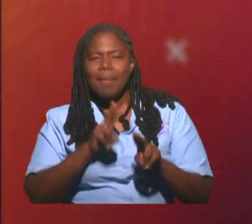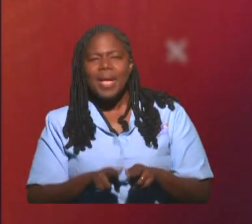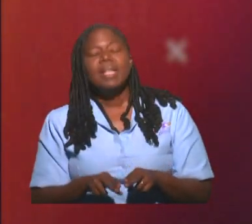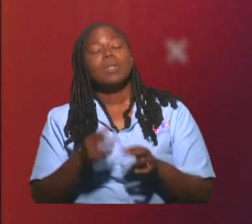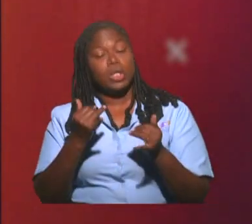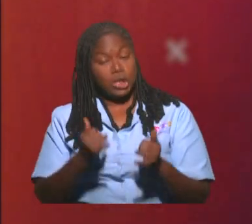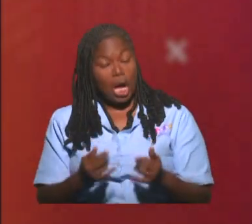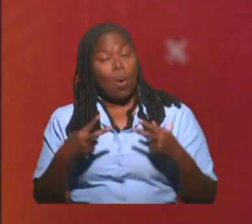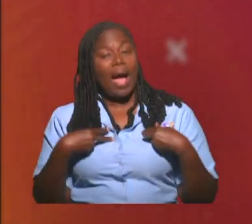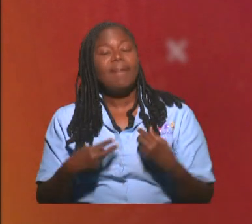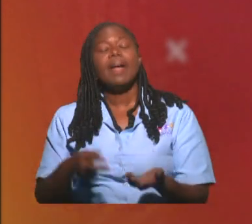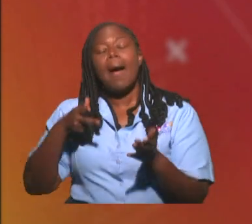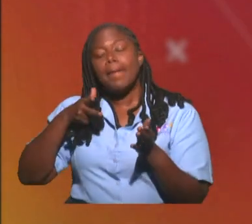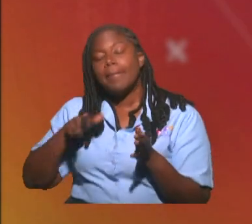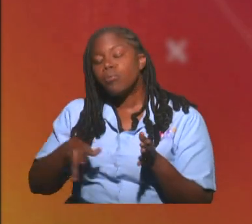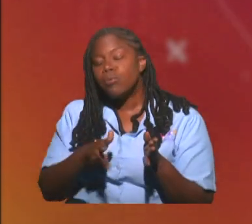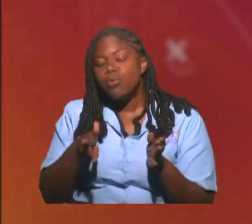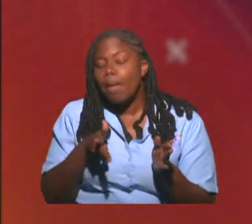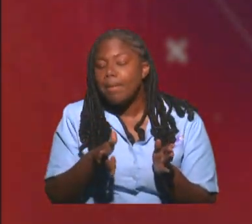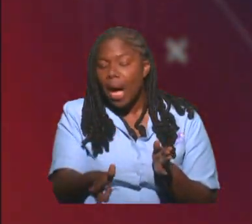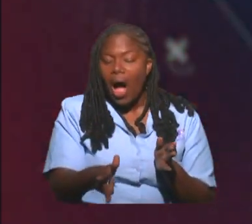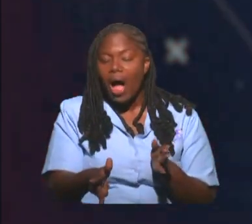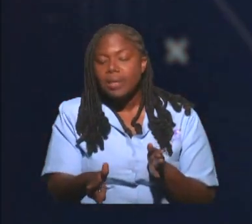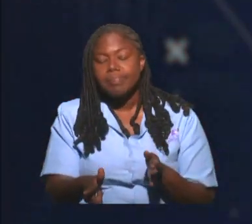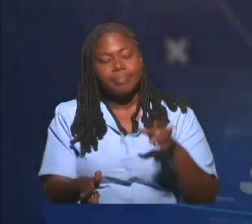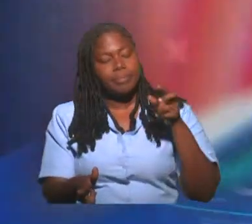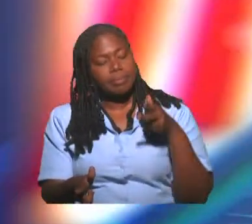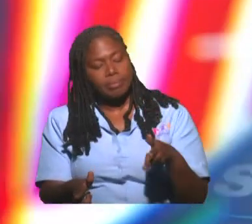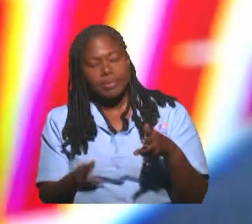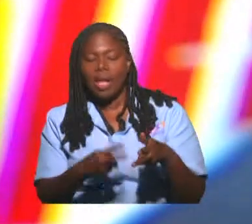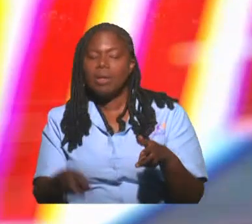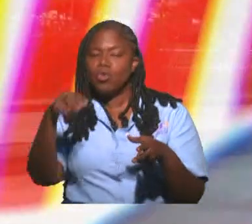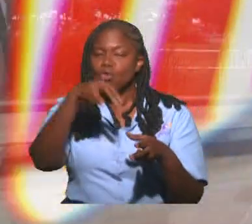fully activated for all the games of the World Cup.